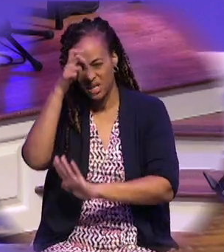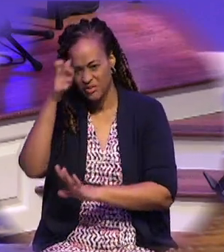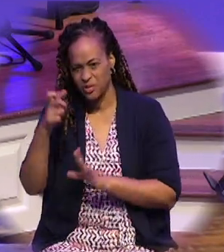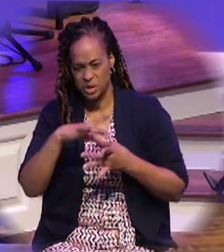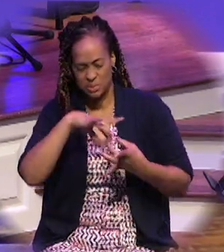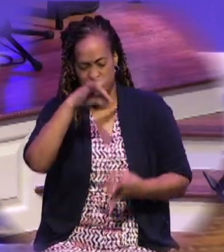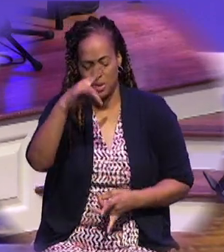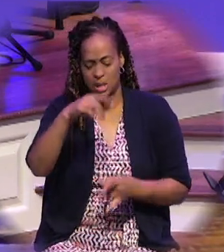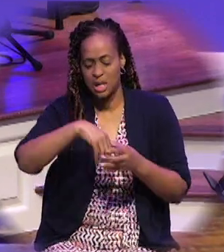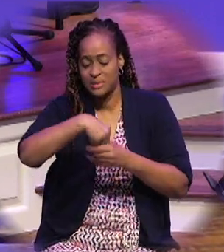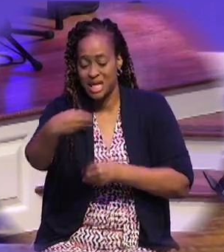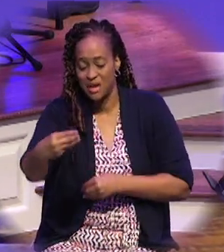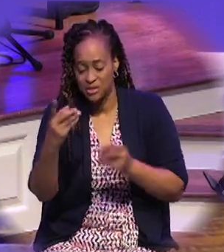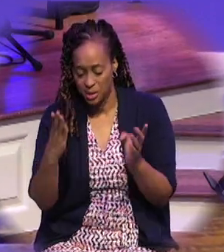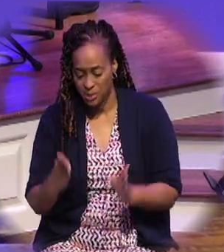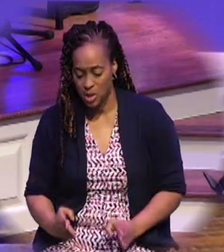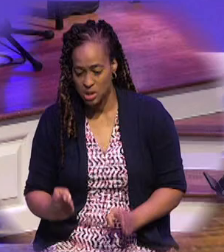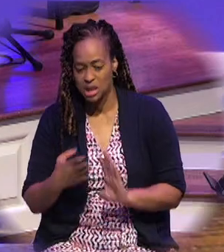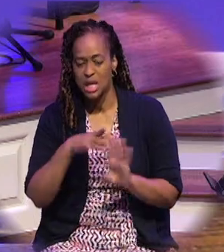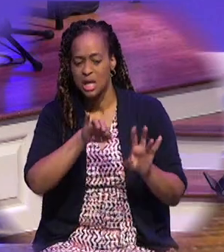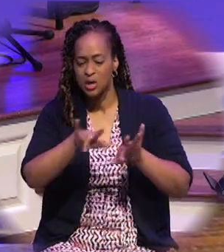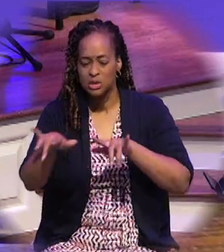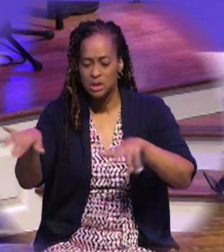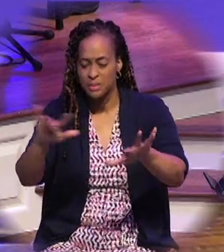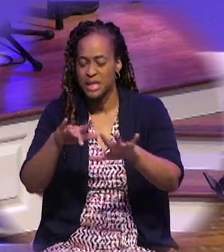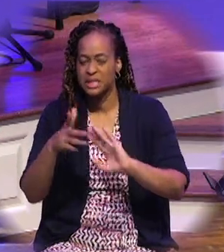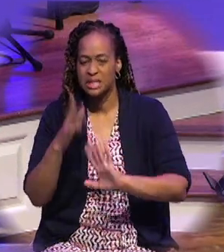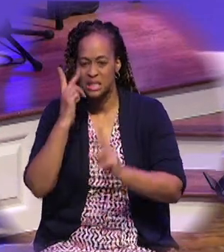person, and it goes through arid places seeking